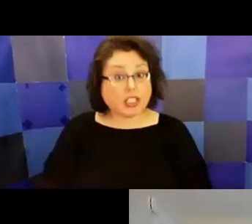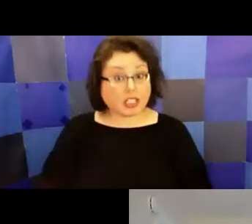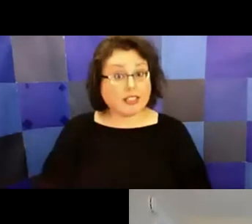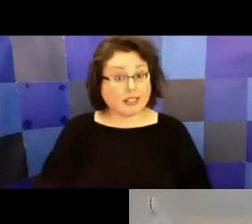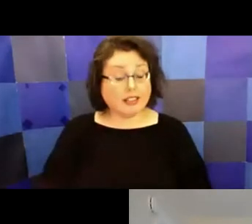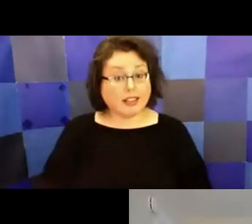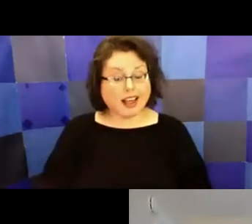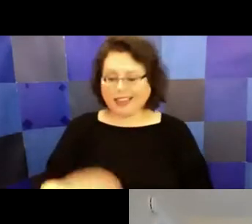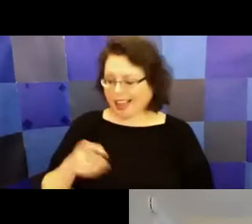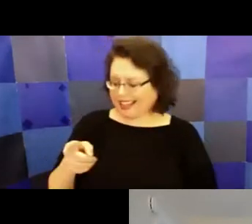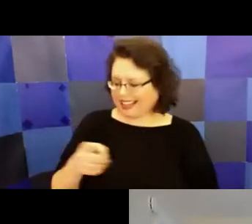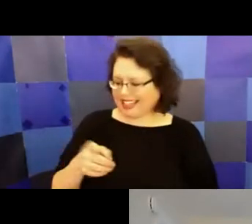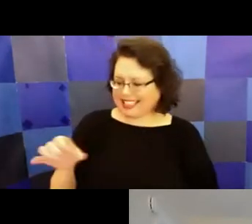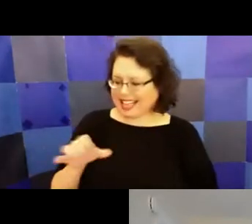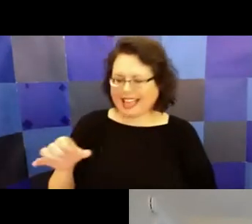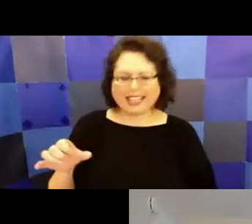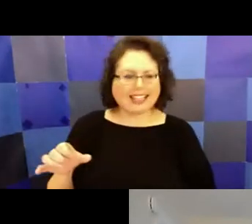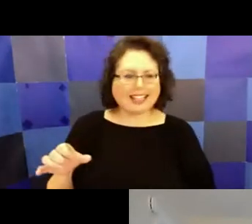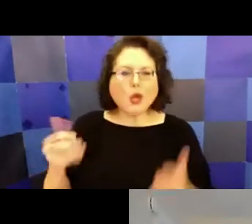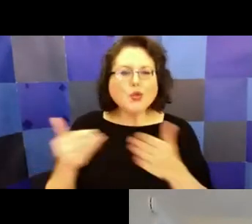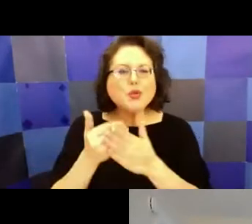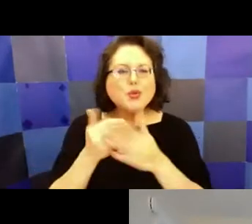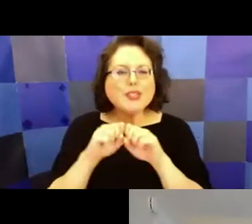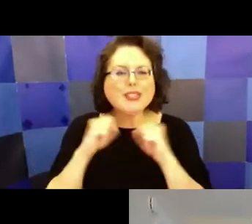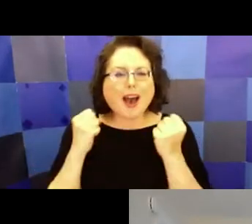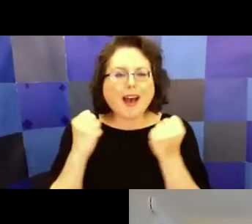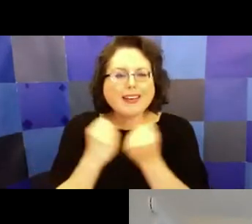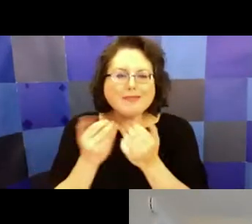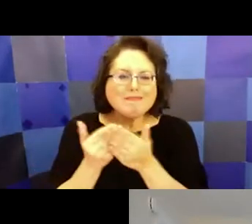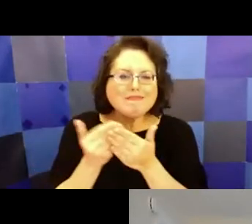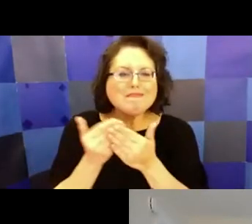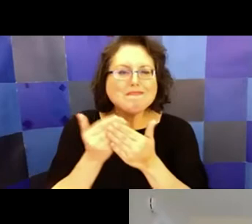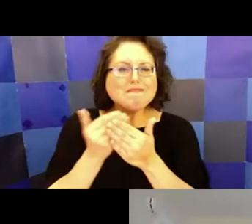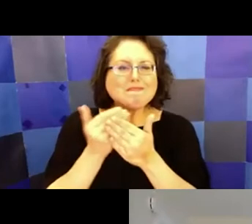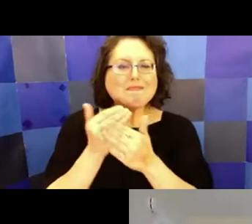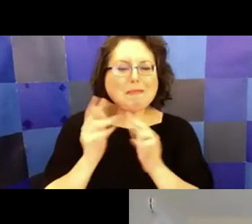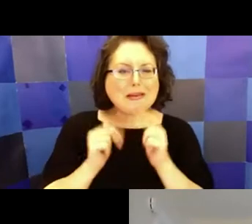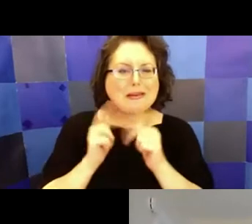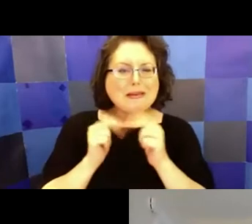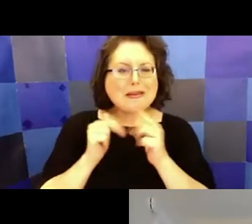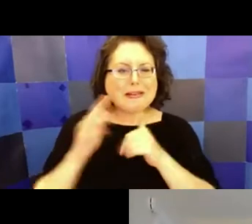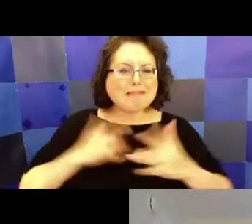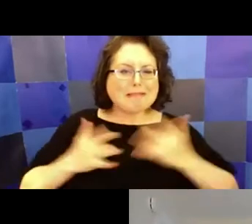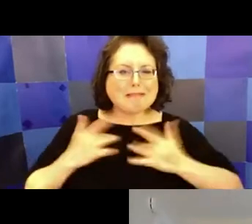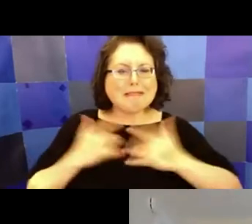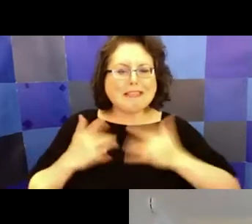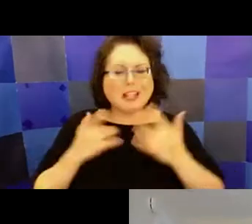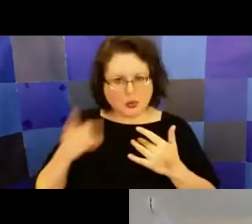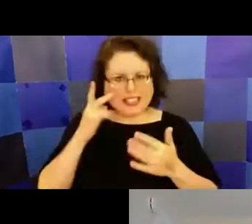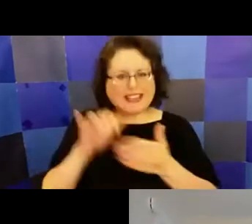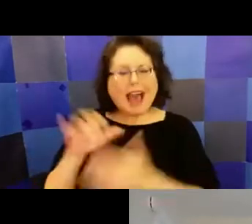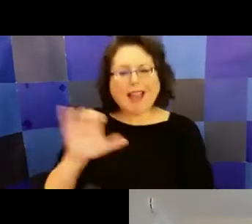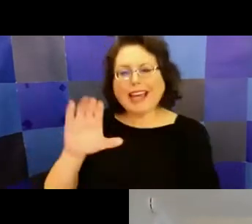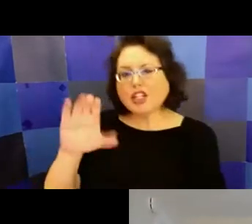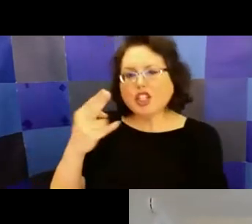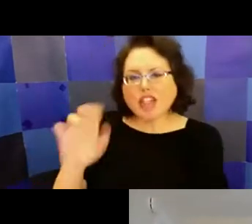as the womb of the new society, right? You sort of see this kind of exuberance in, for example, Che Guevara, right? And